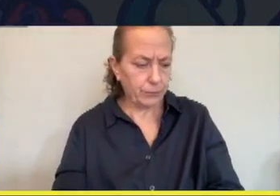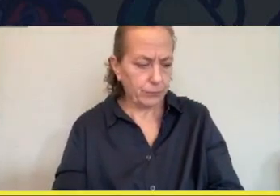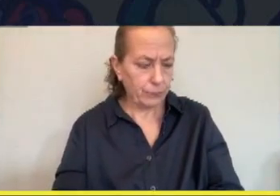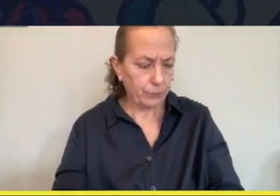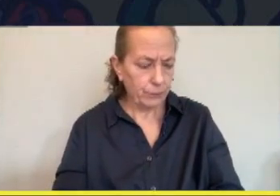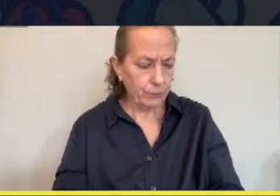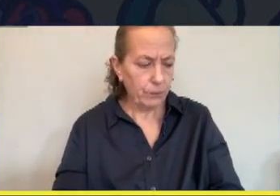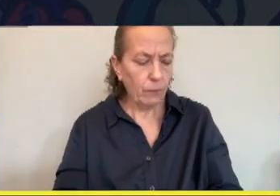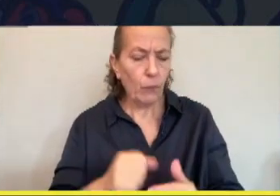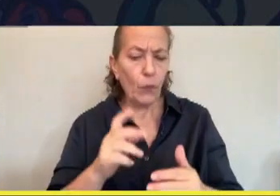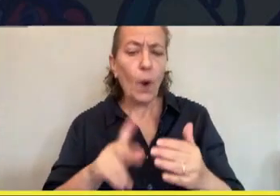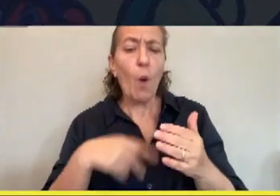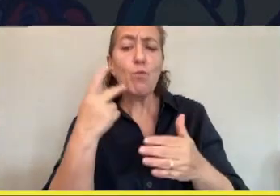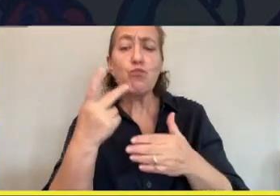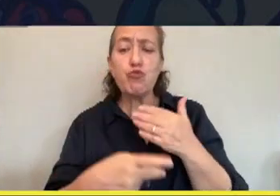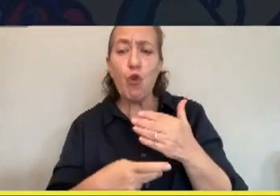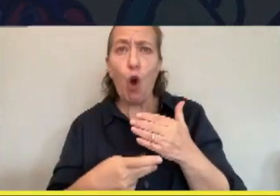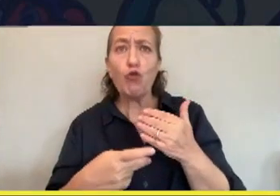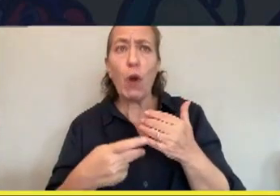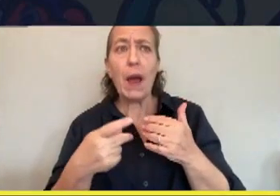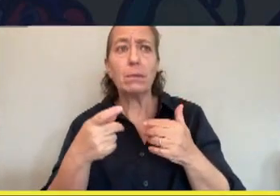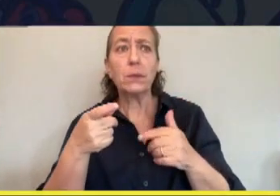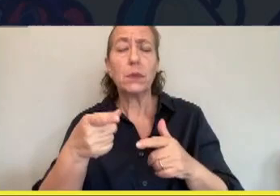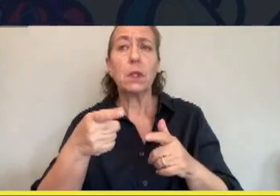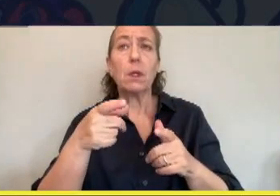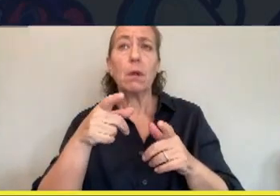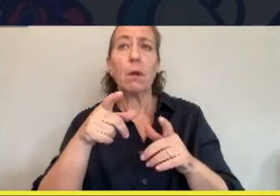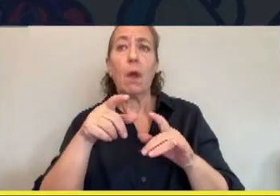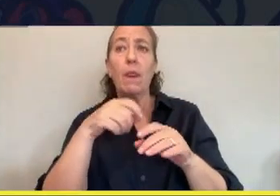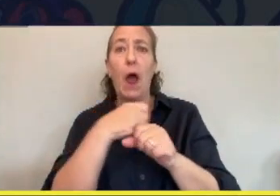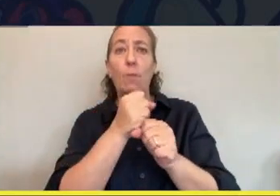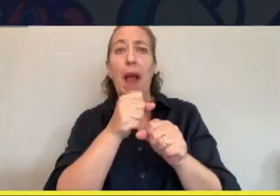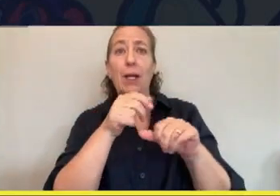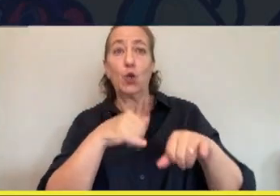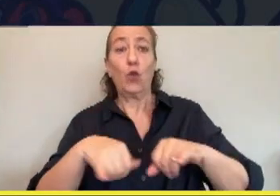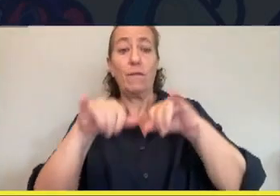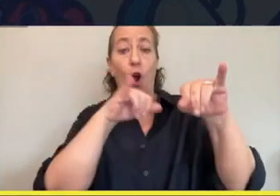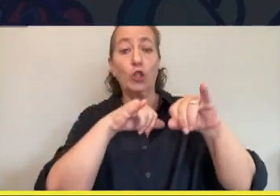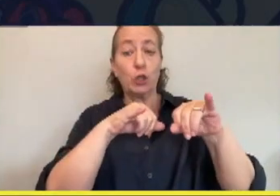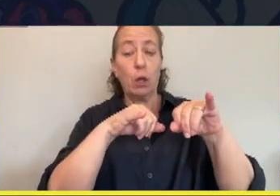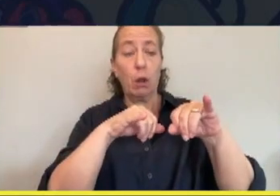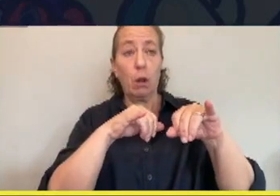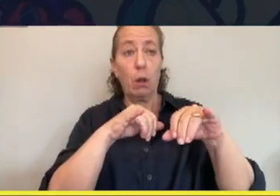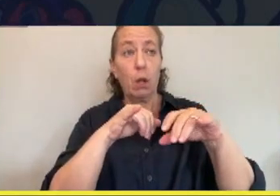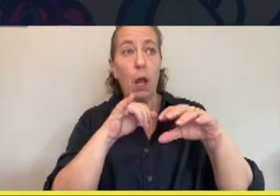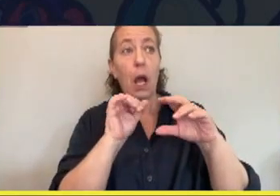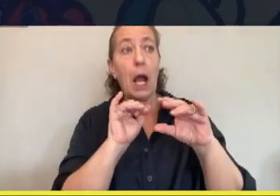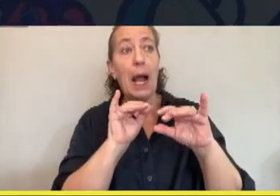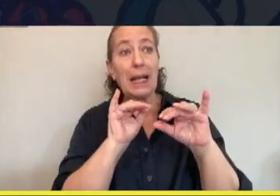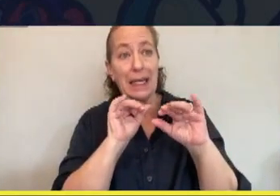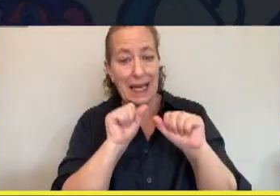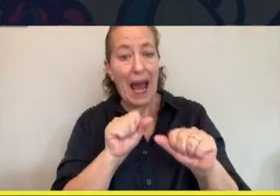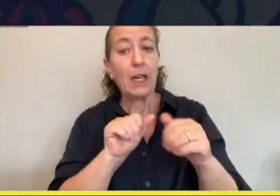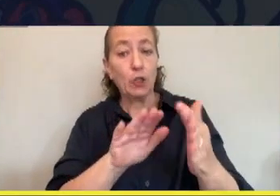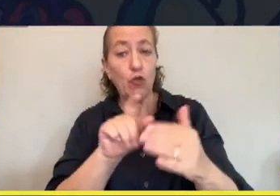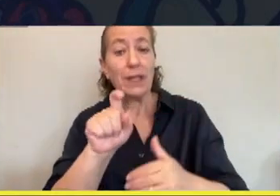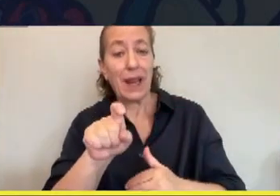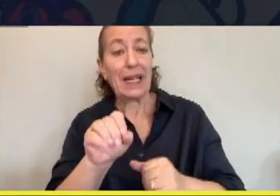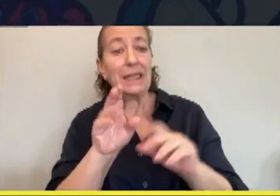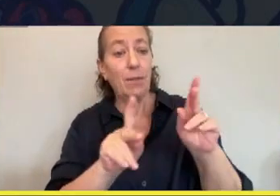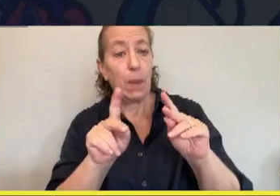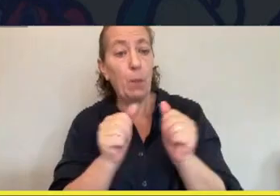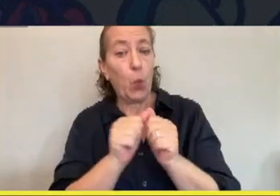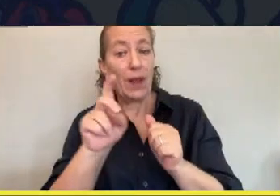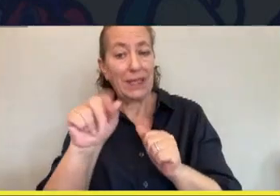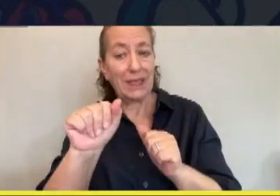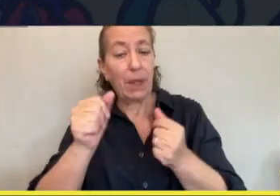universally rather than categorically are very much can very well address the needs of people with disabilities much more